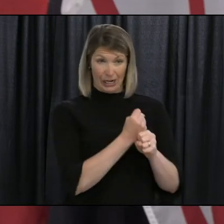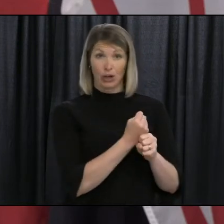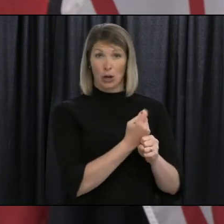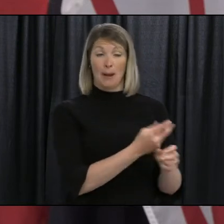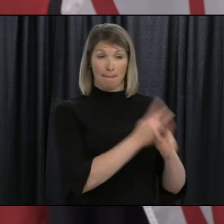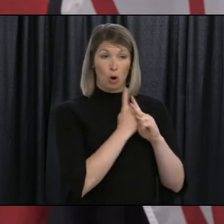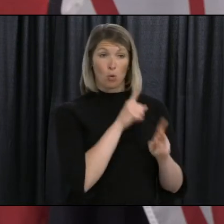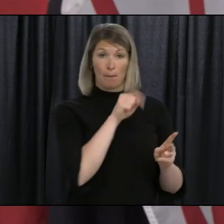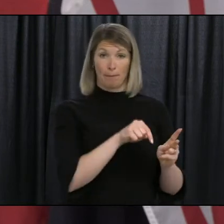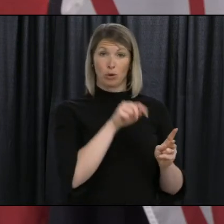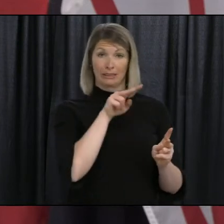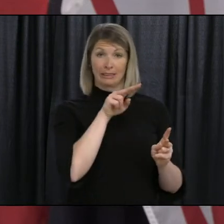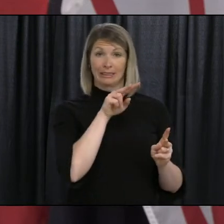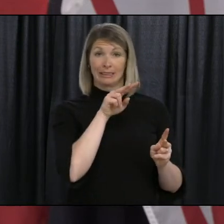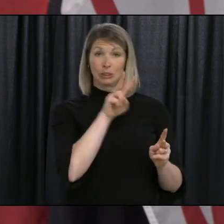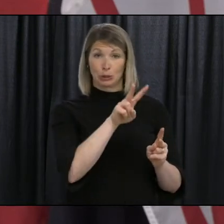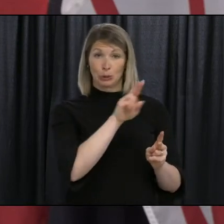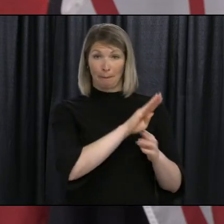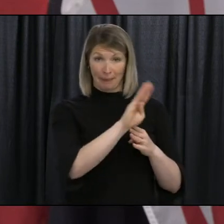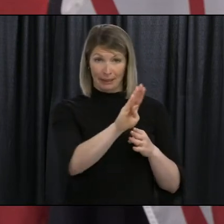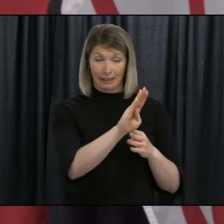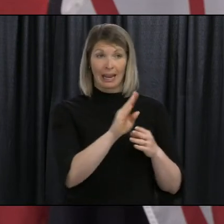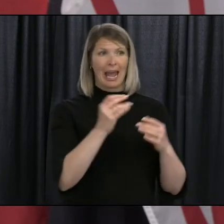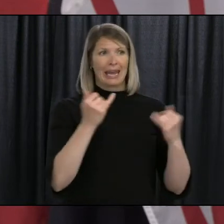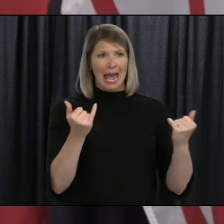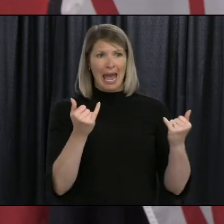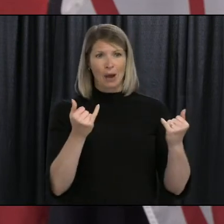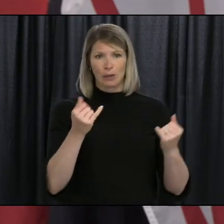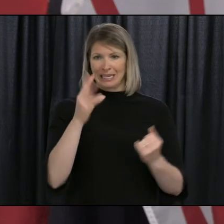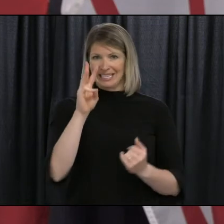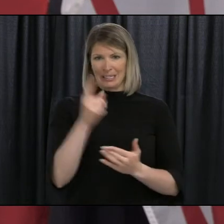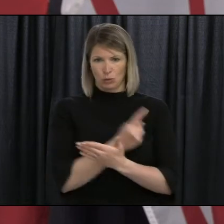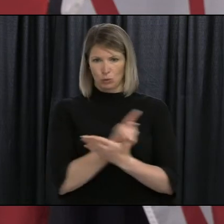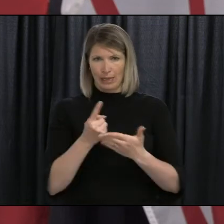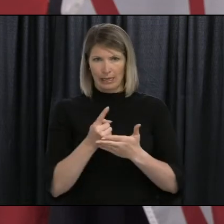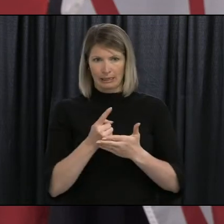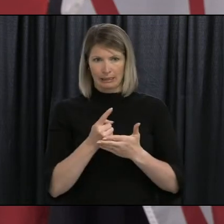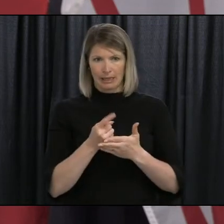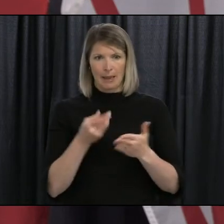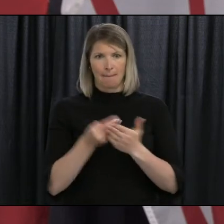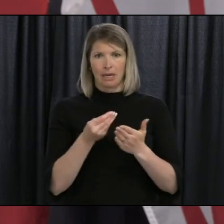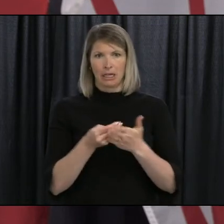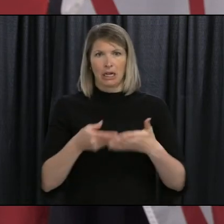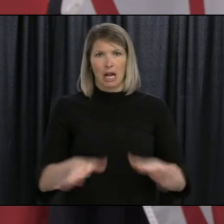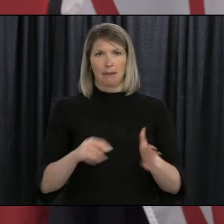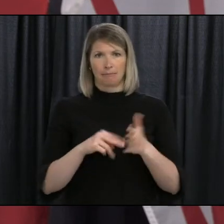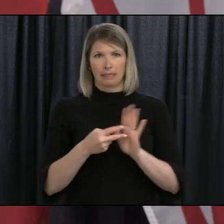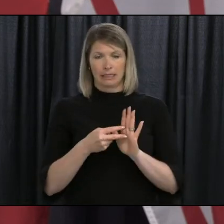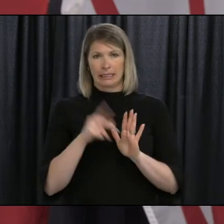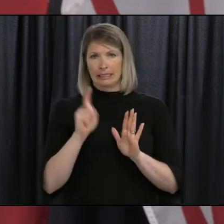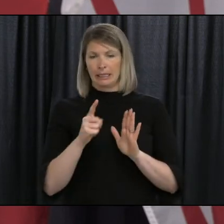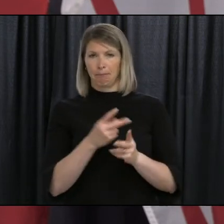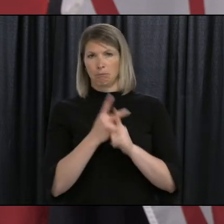of last year indicative of the gravity of the situation facing Newfoundland and Labrador right now? Can you address that?